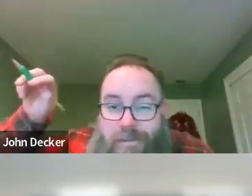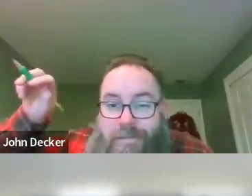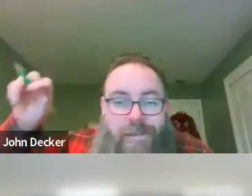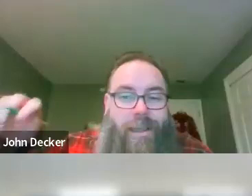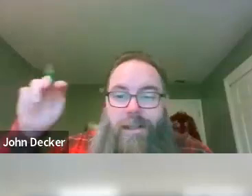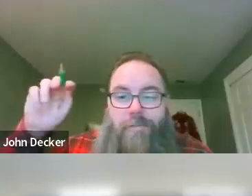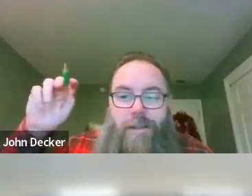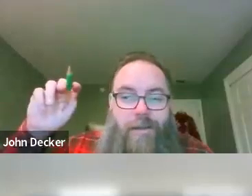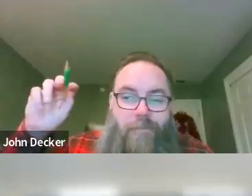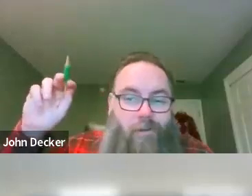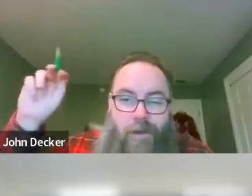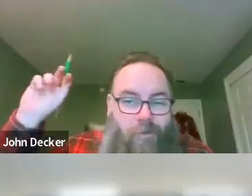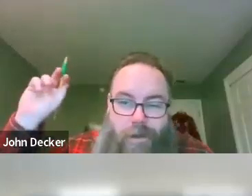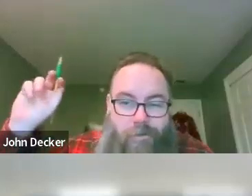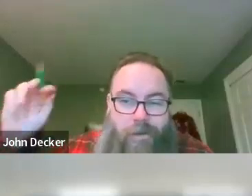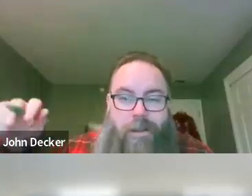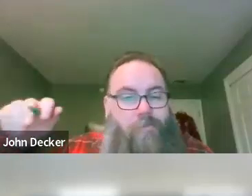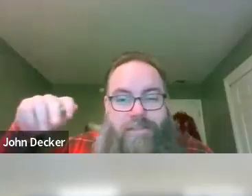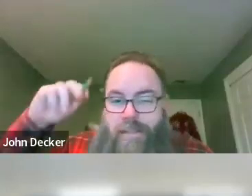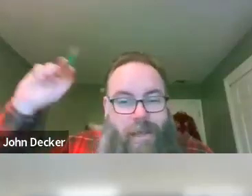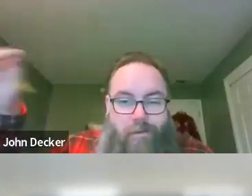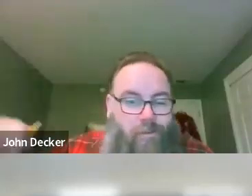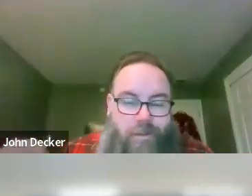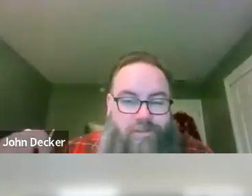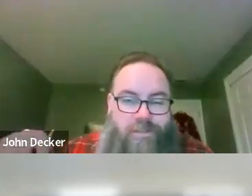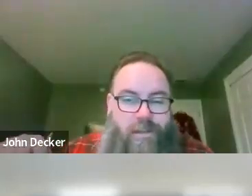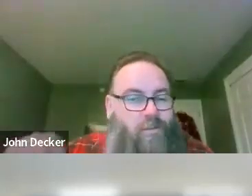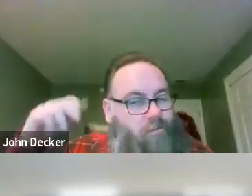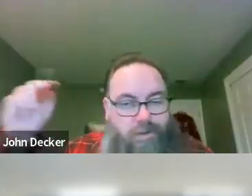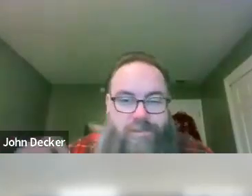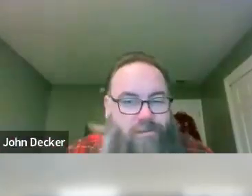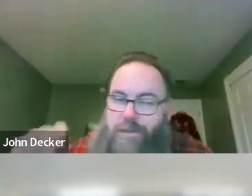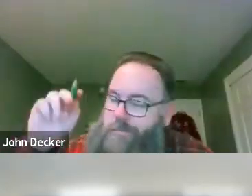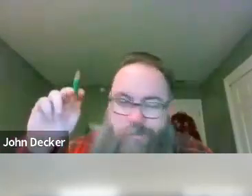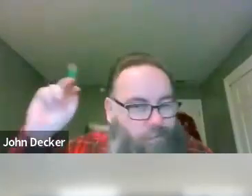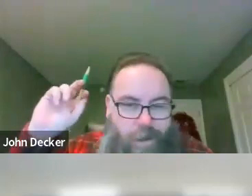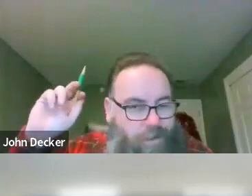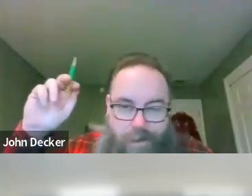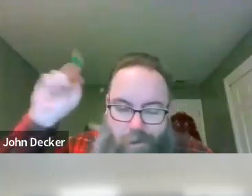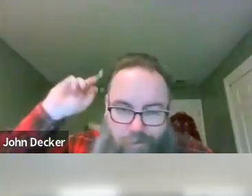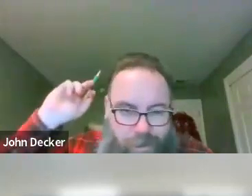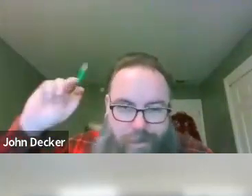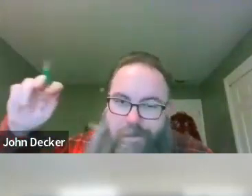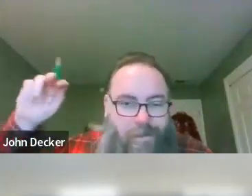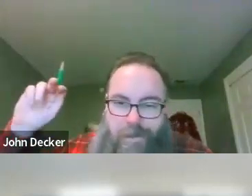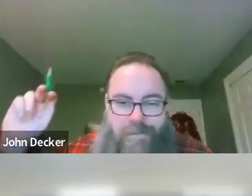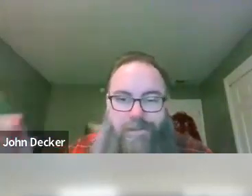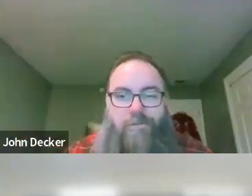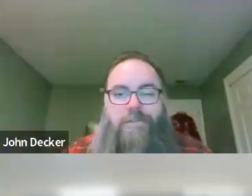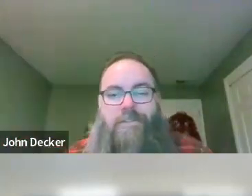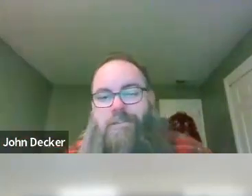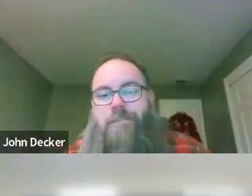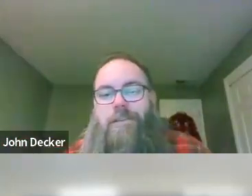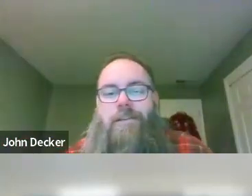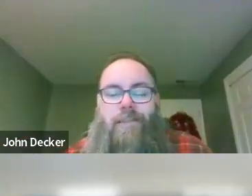my address and I'm going to verify whatever. And then I'm going to send that over to the regional center. And then the regional center is going to verify that I verified it, and it's